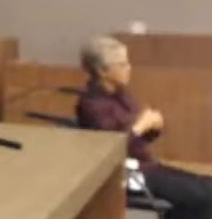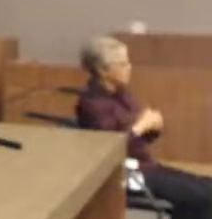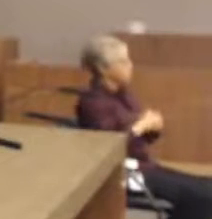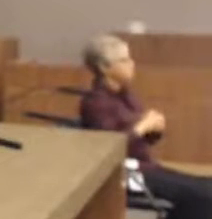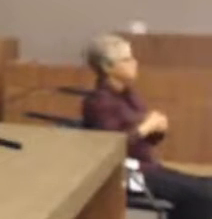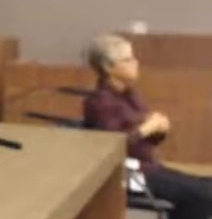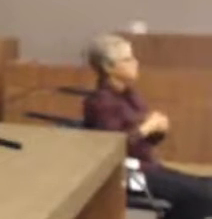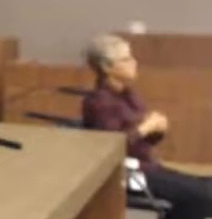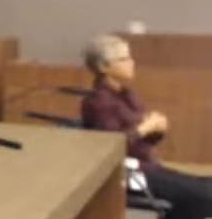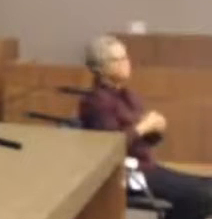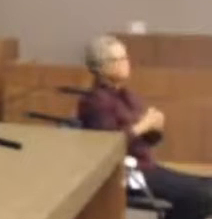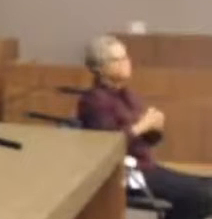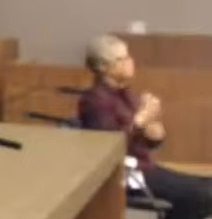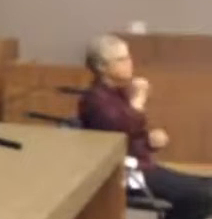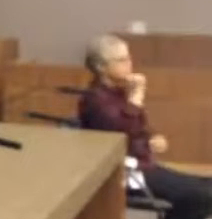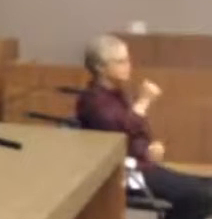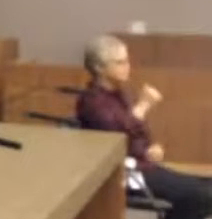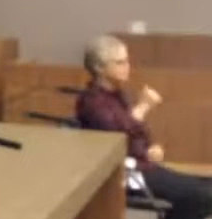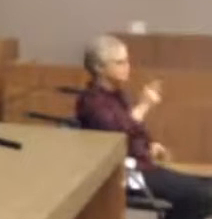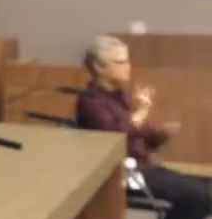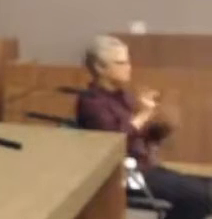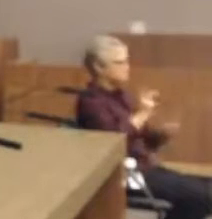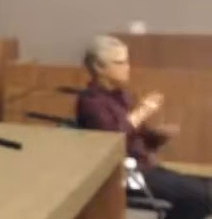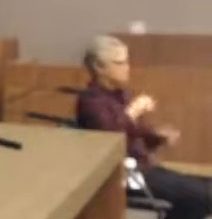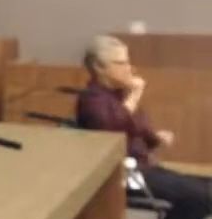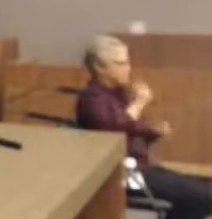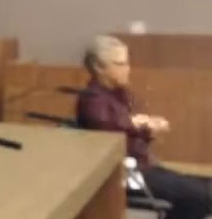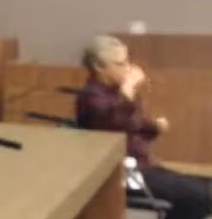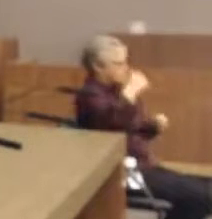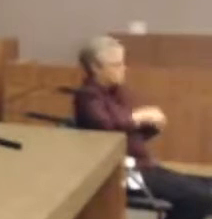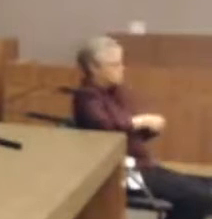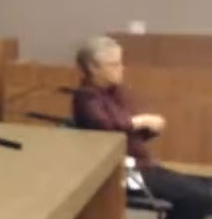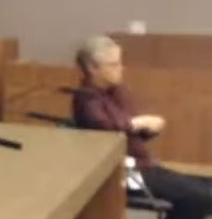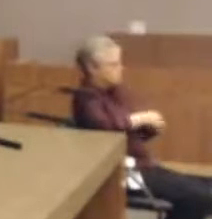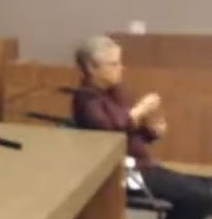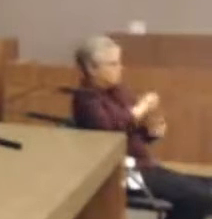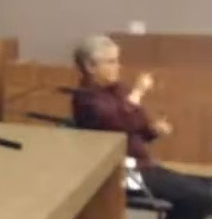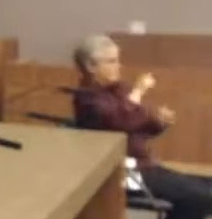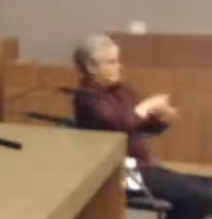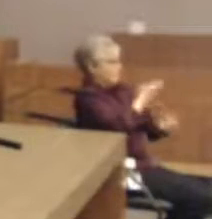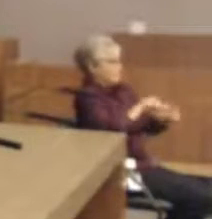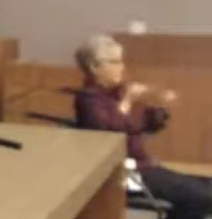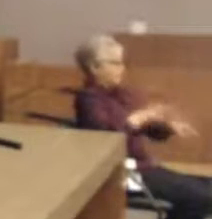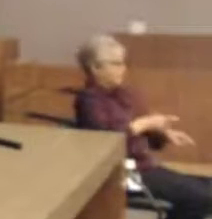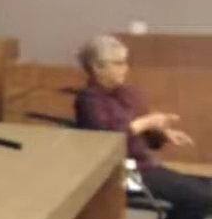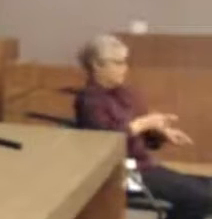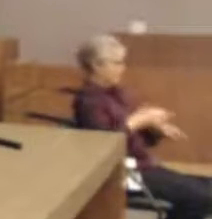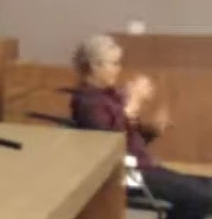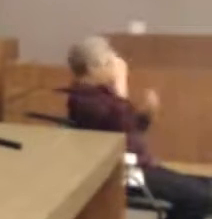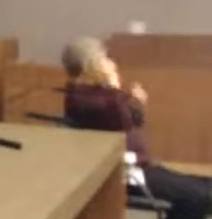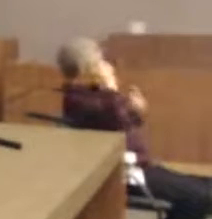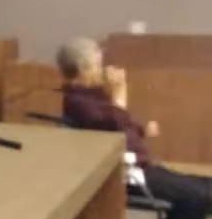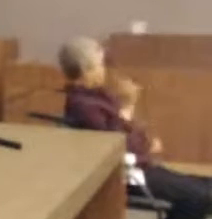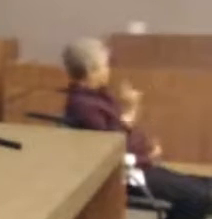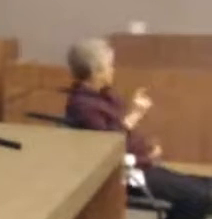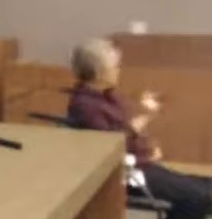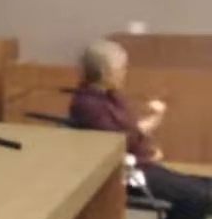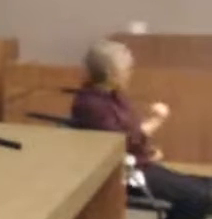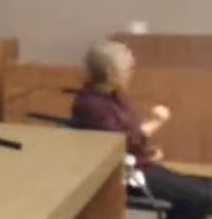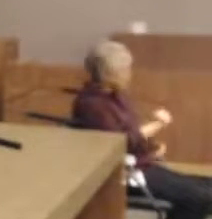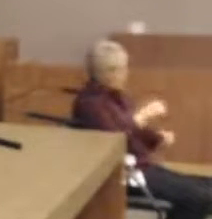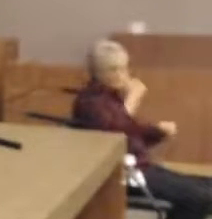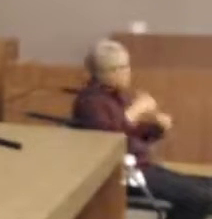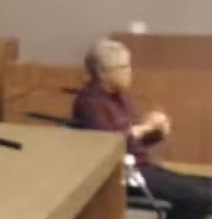don't remember exactly what happened in all the details, right? I don't know, I was in a bathroom. I'm not really even sure where that